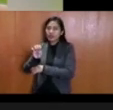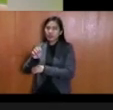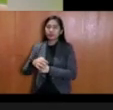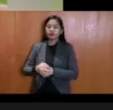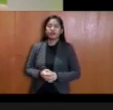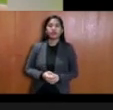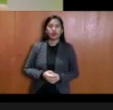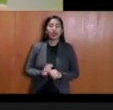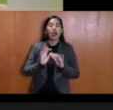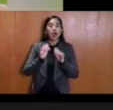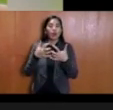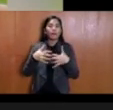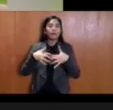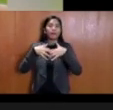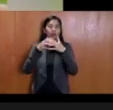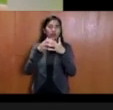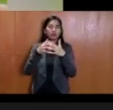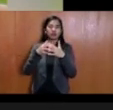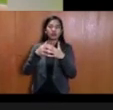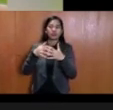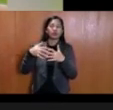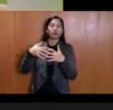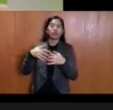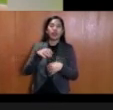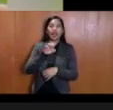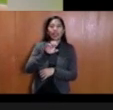build a tech ecosystem for good?